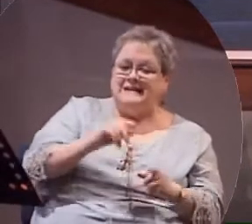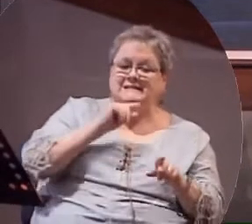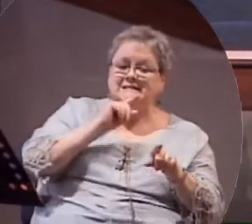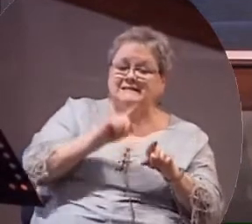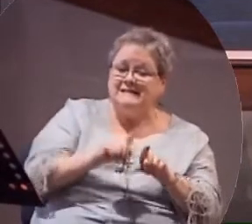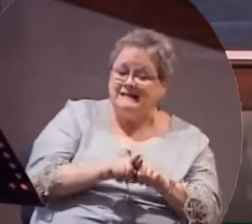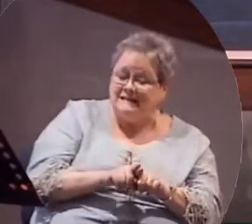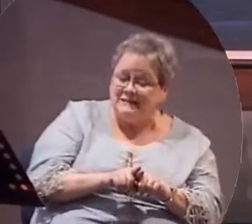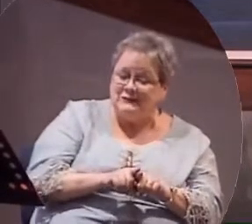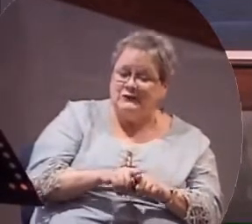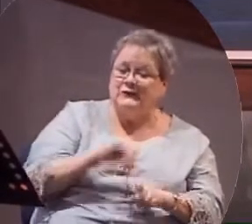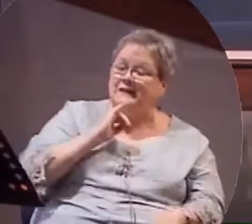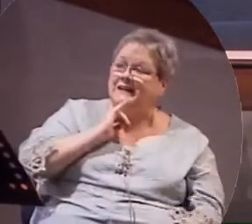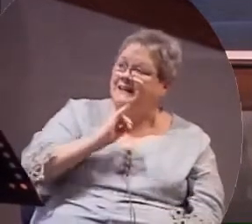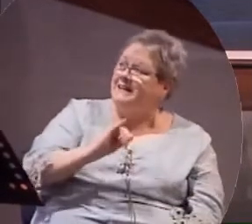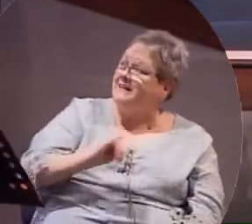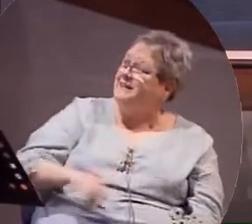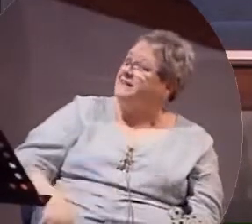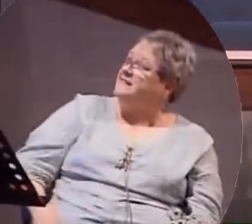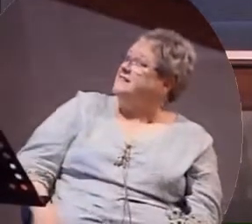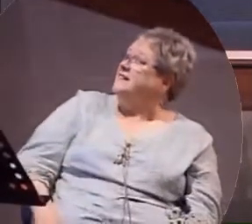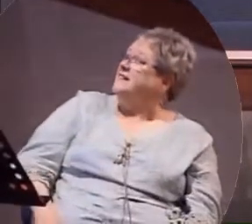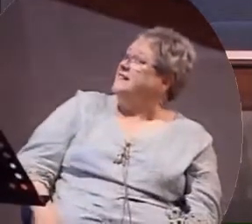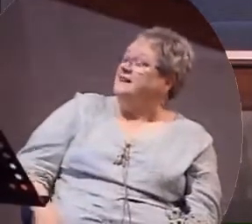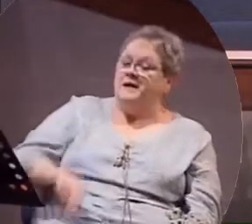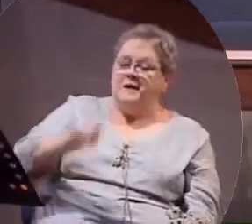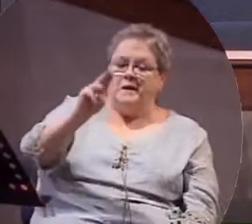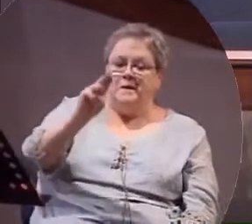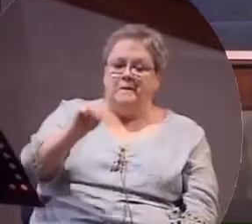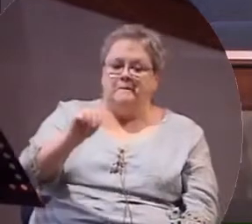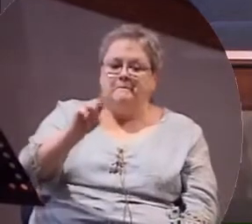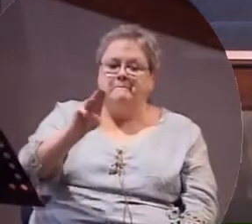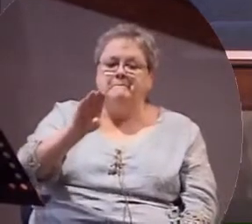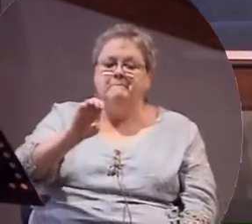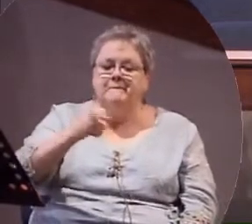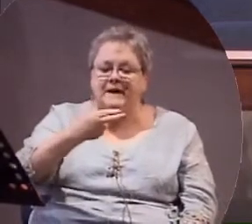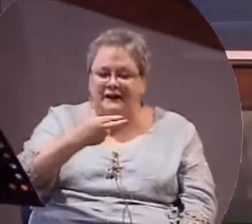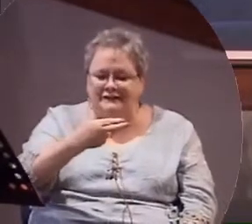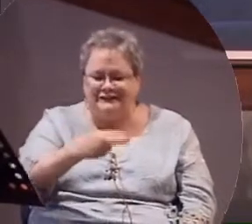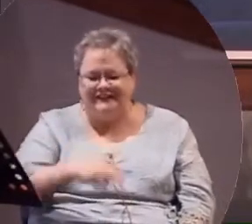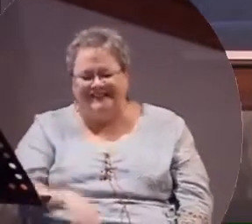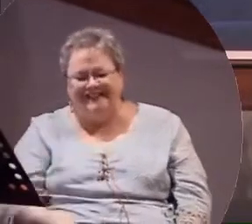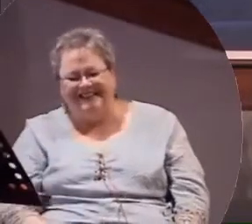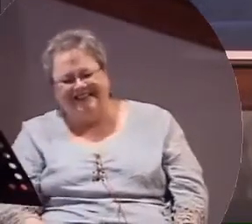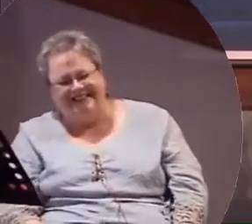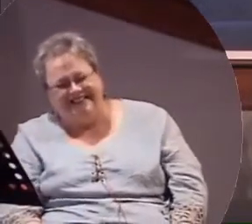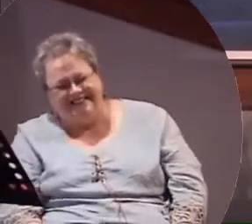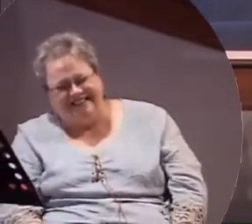sister is old Sister Much.